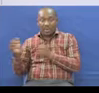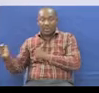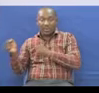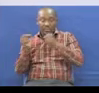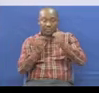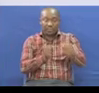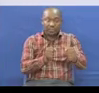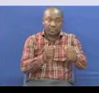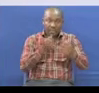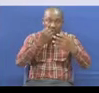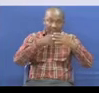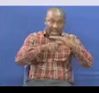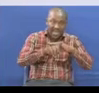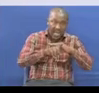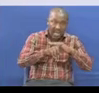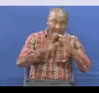are moving out.